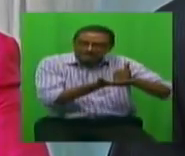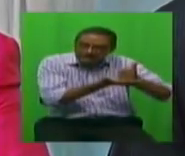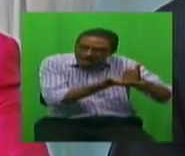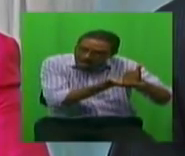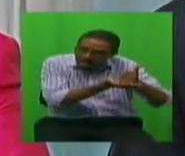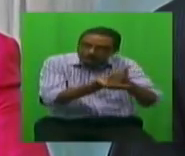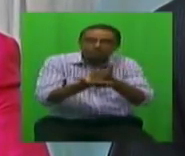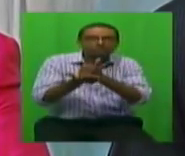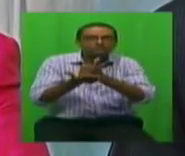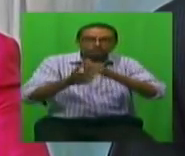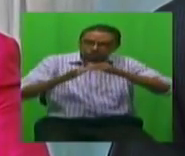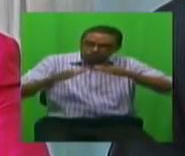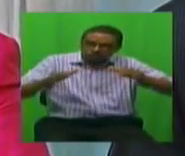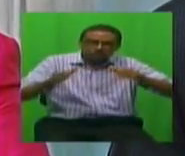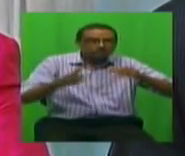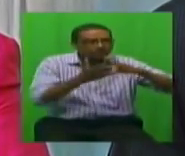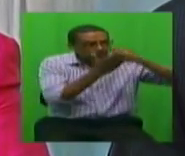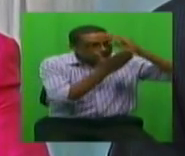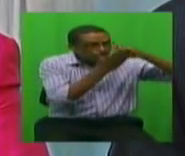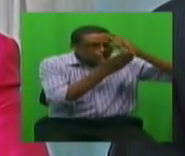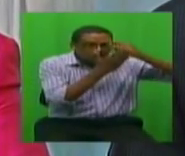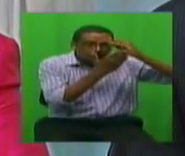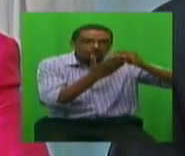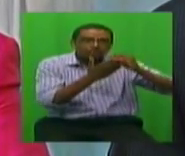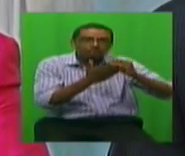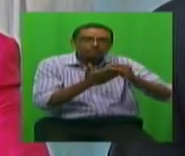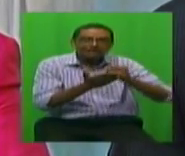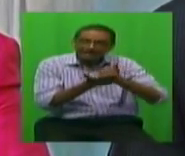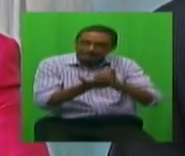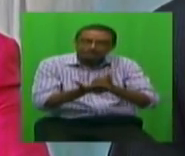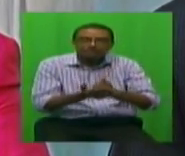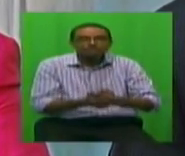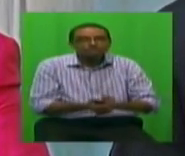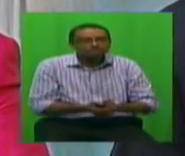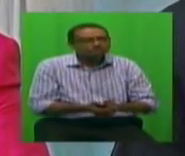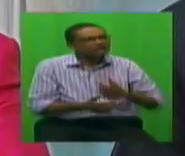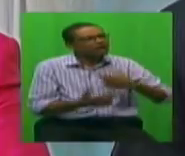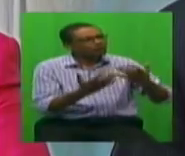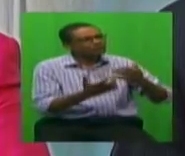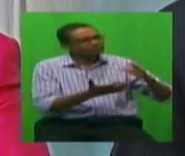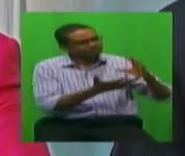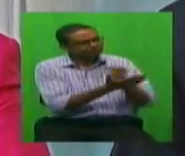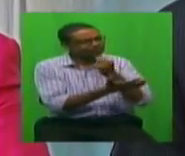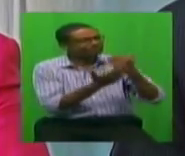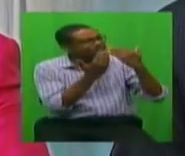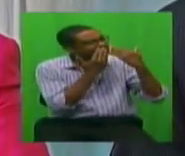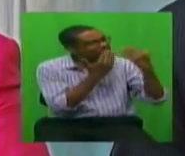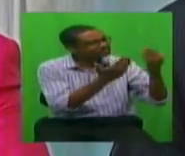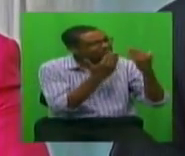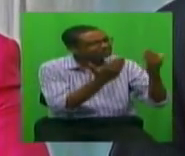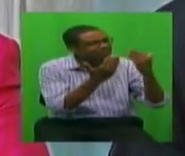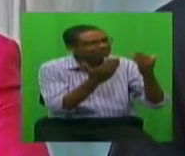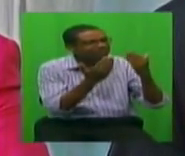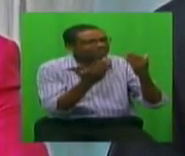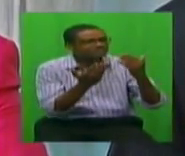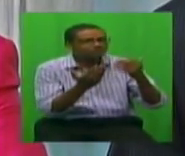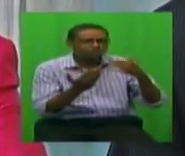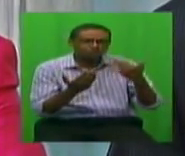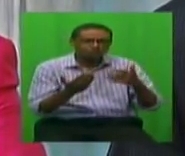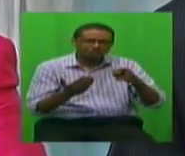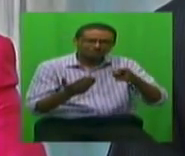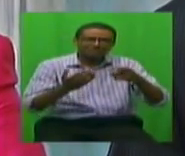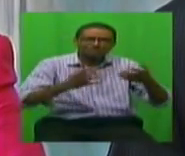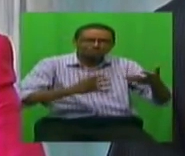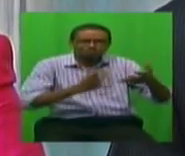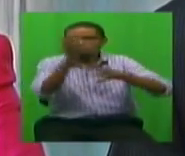school administrators, because in this period of crisis, we are seeing everybody coming together, working to the benefit